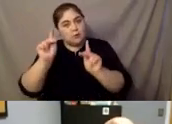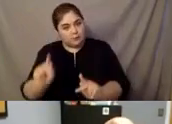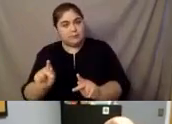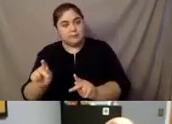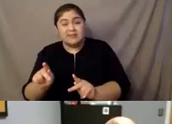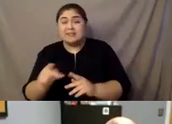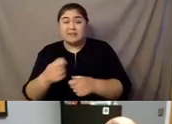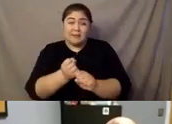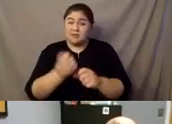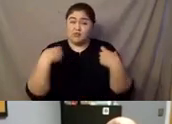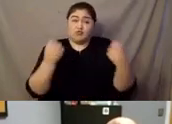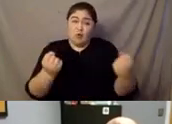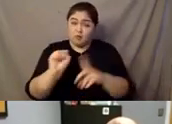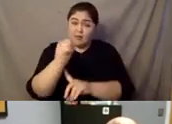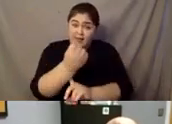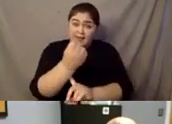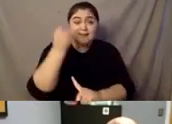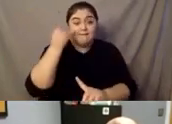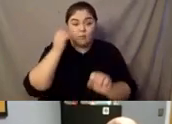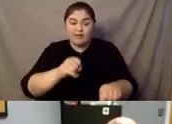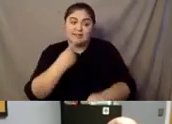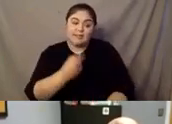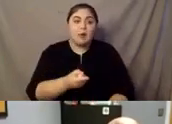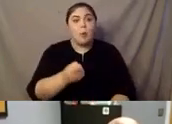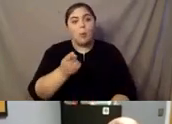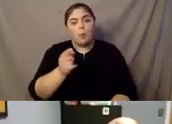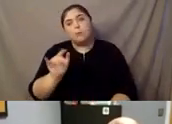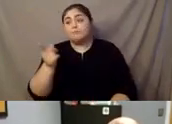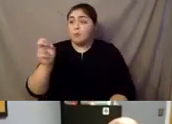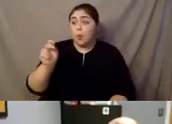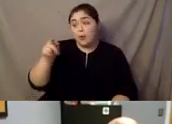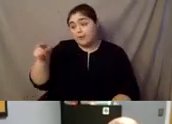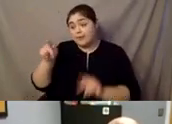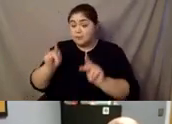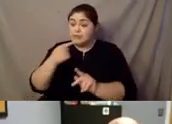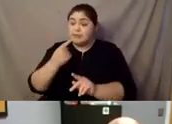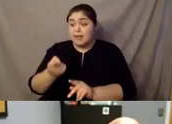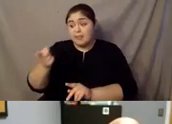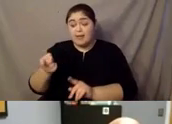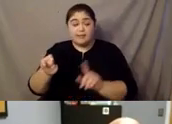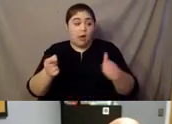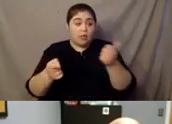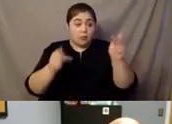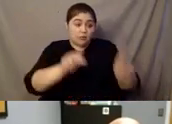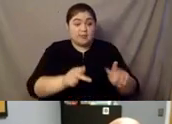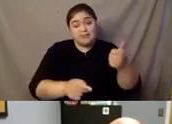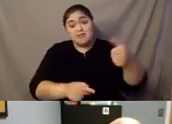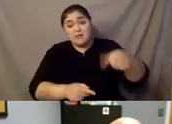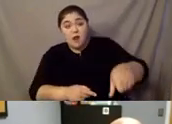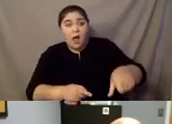makes it a much stronger case when we can actually say, okay, well, she said that this happened, he's denying it, but there's all this